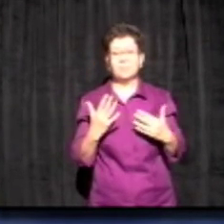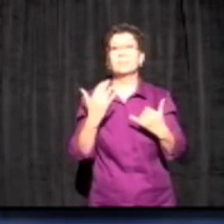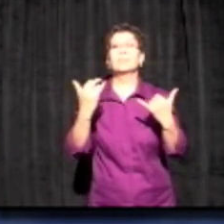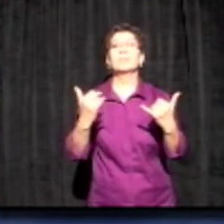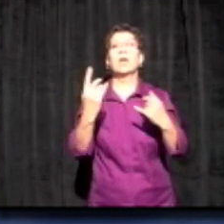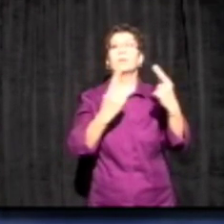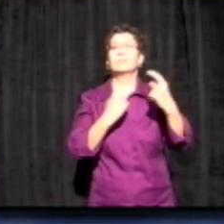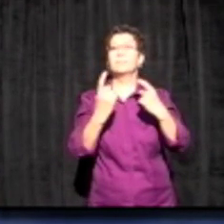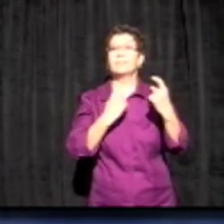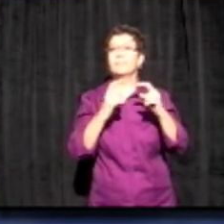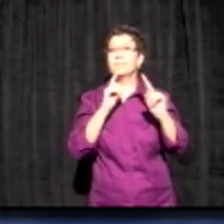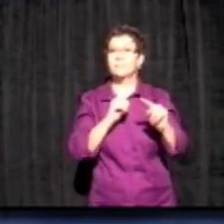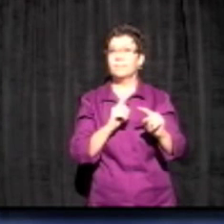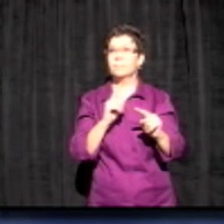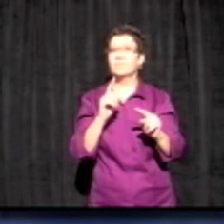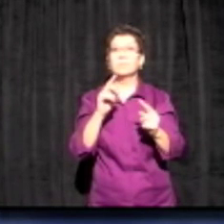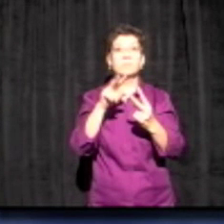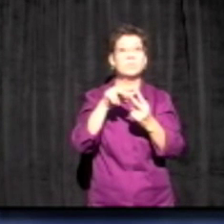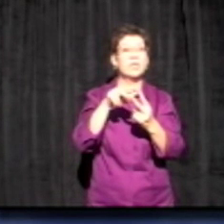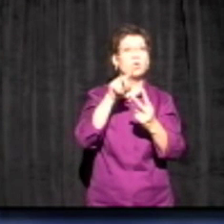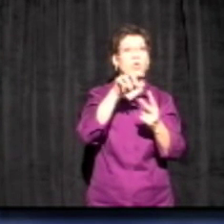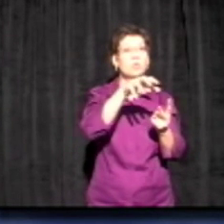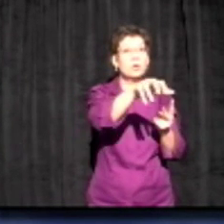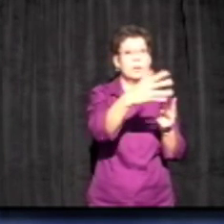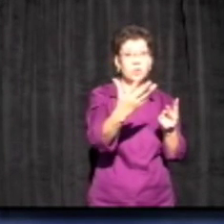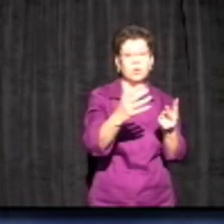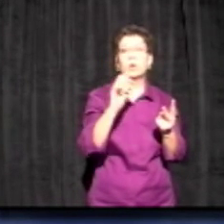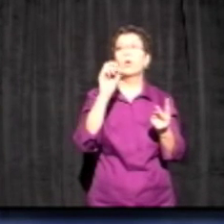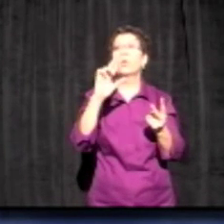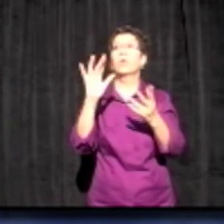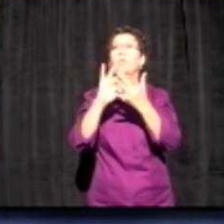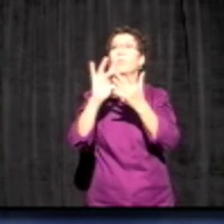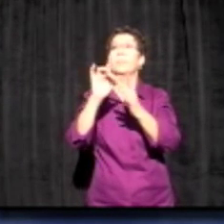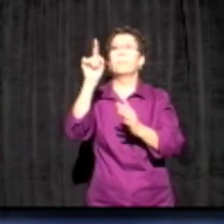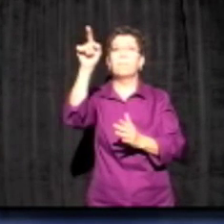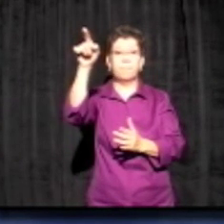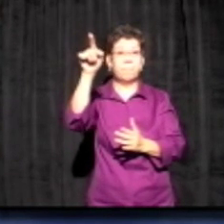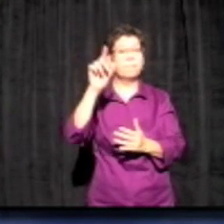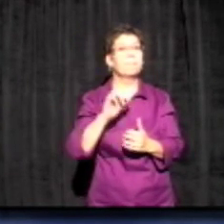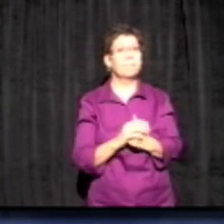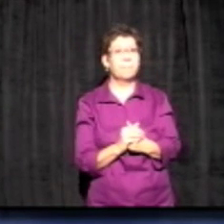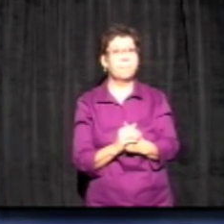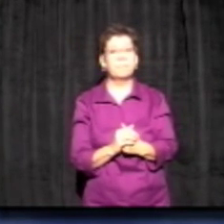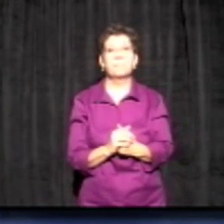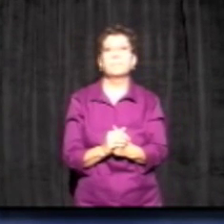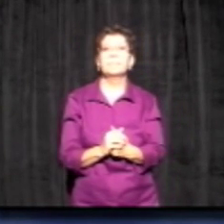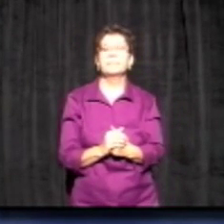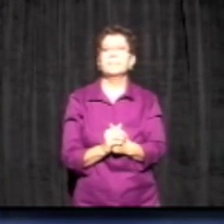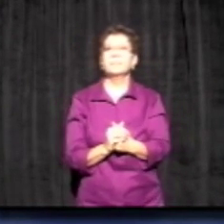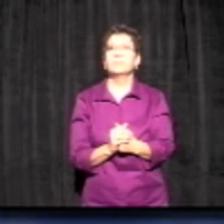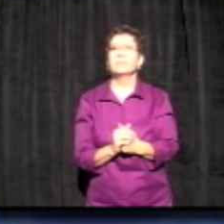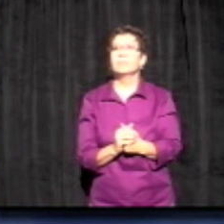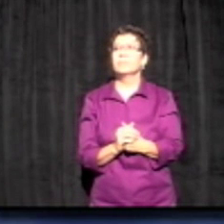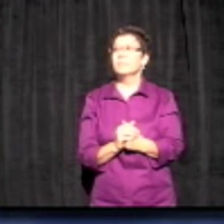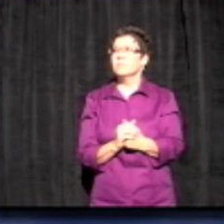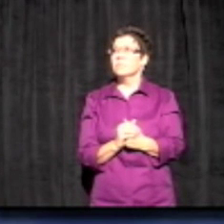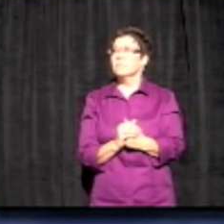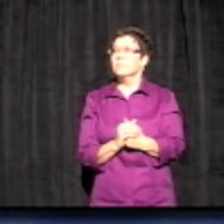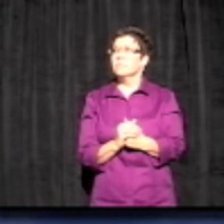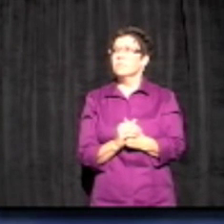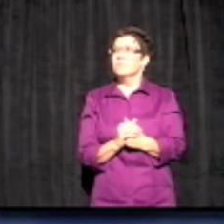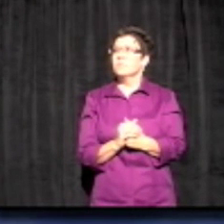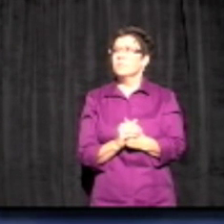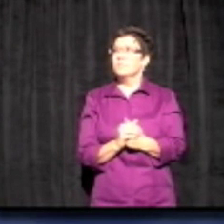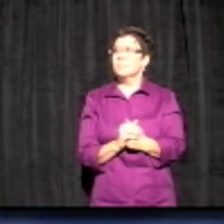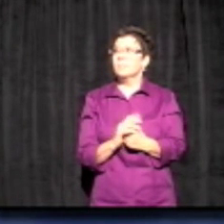take questions both from the audience here in person and from the people joining us on the web. And if I could